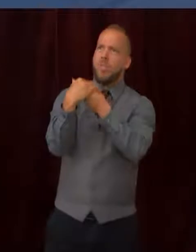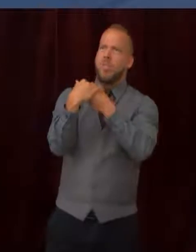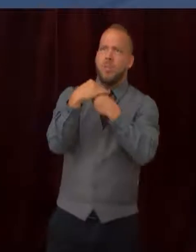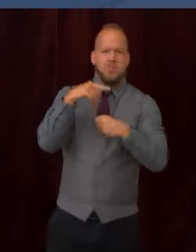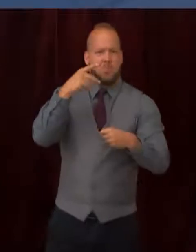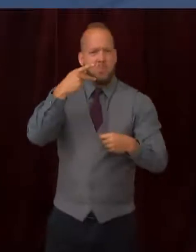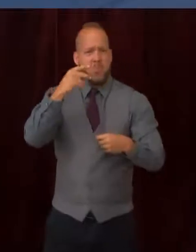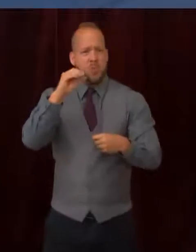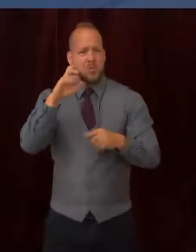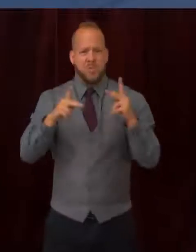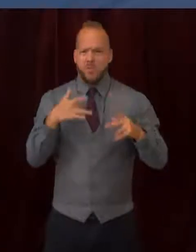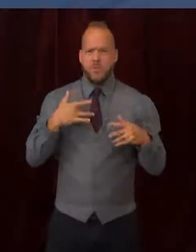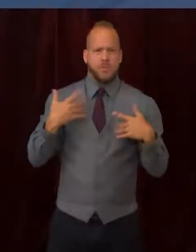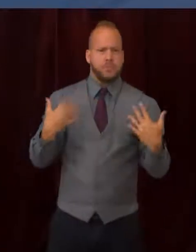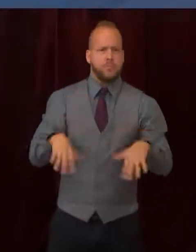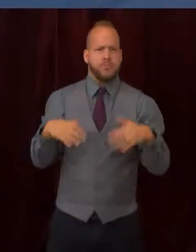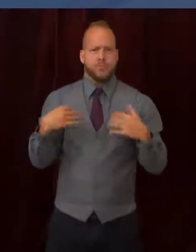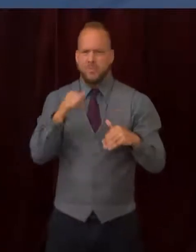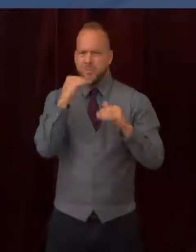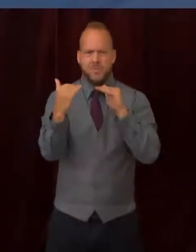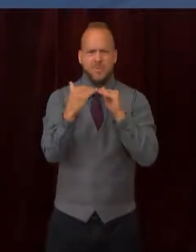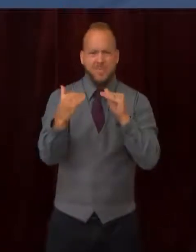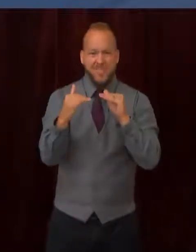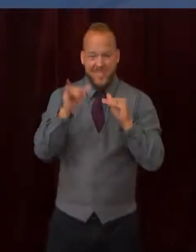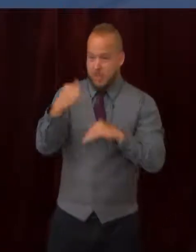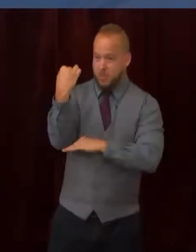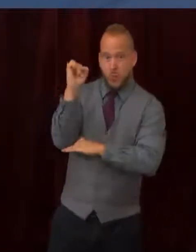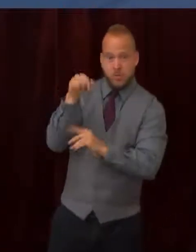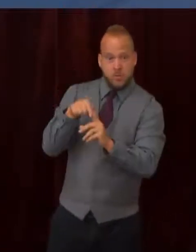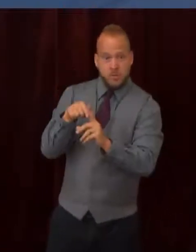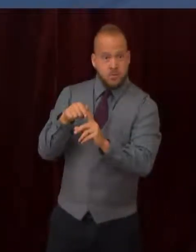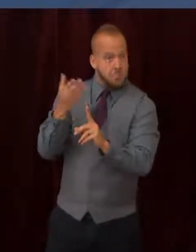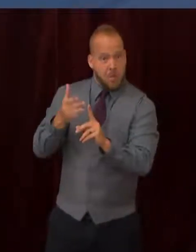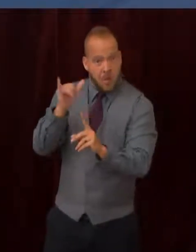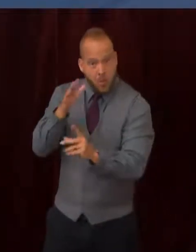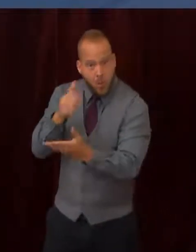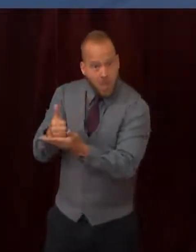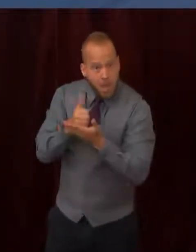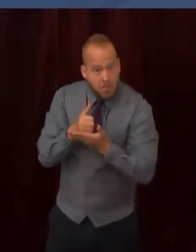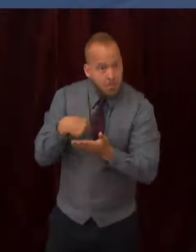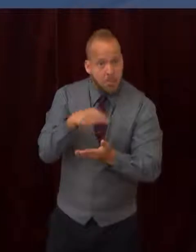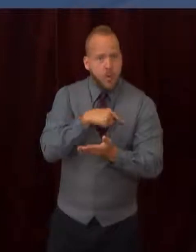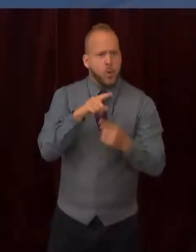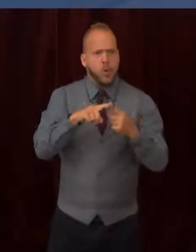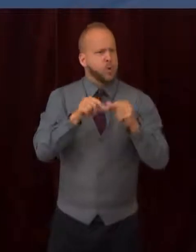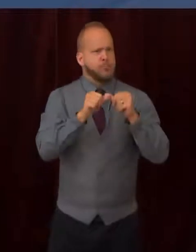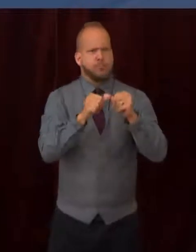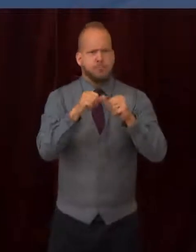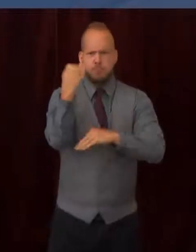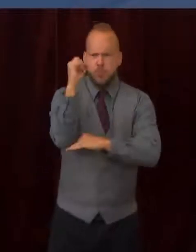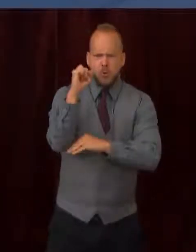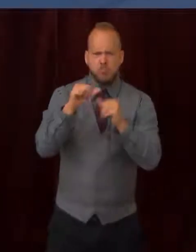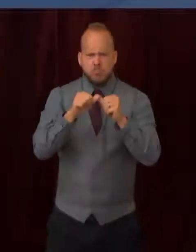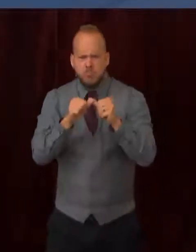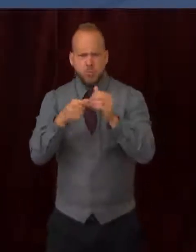King spent the last years of his life addressing, I hope that will succeed.